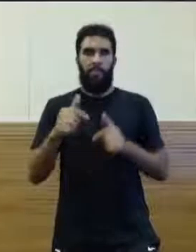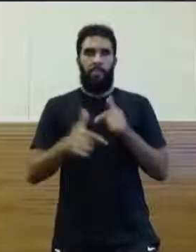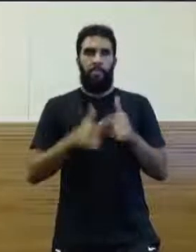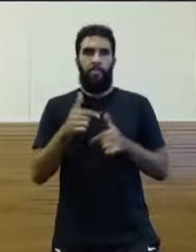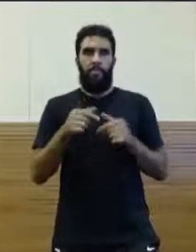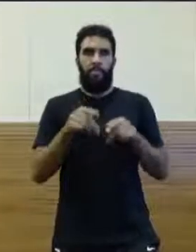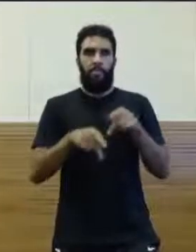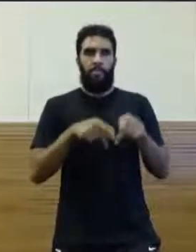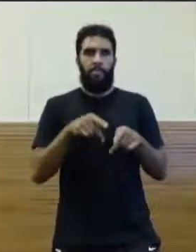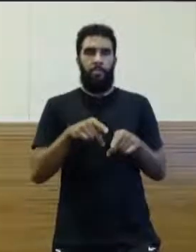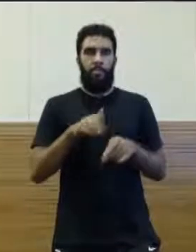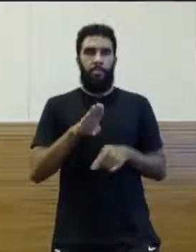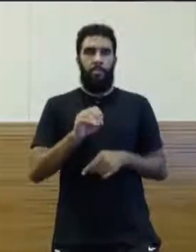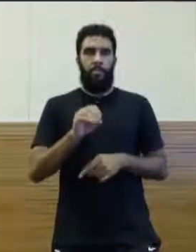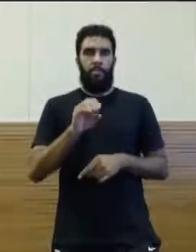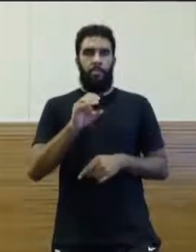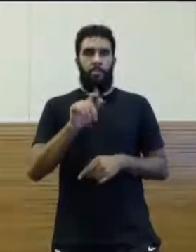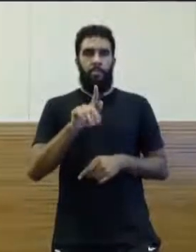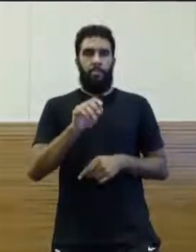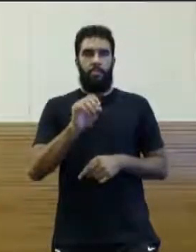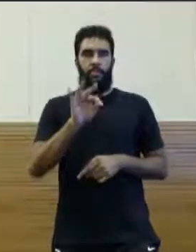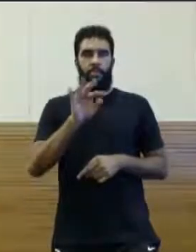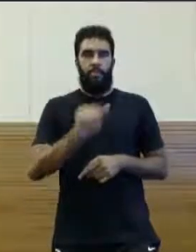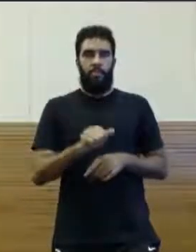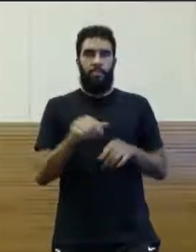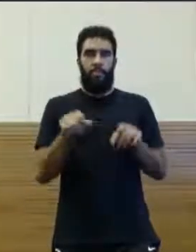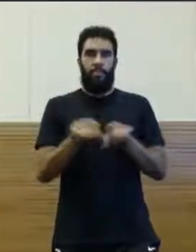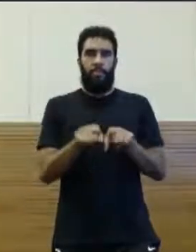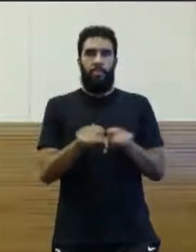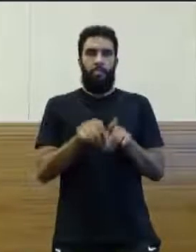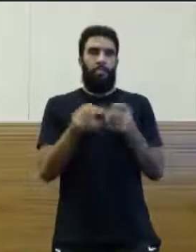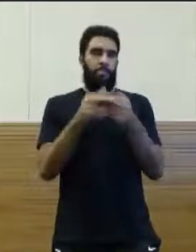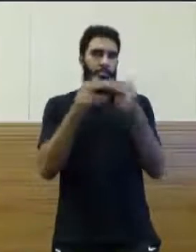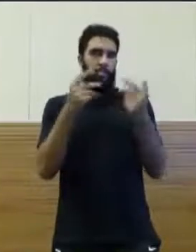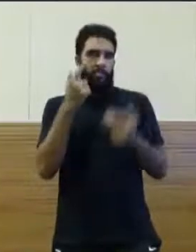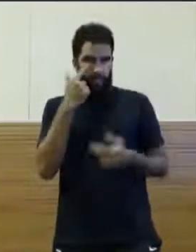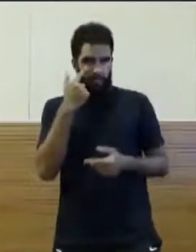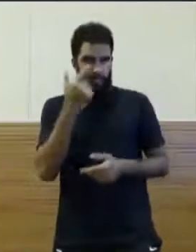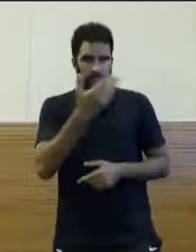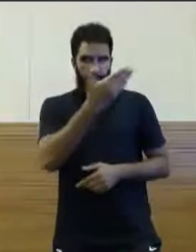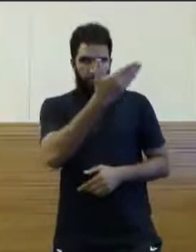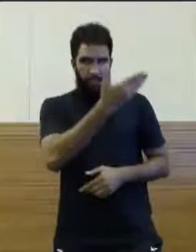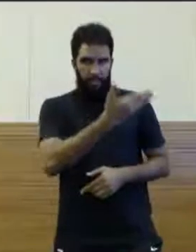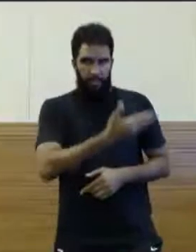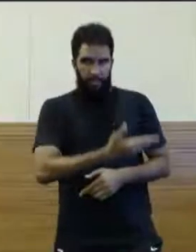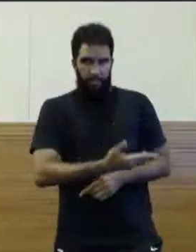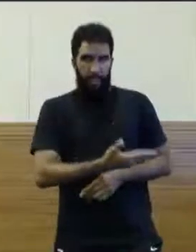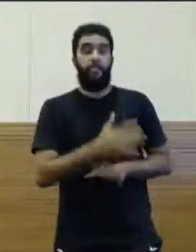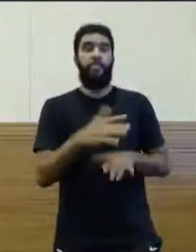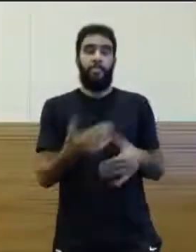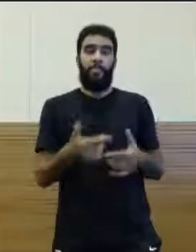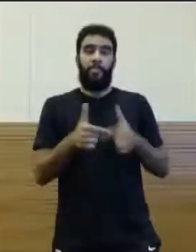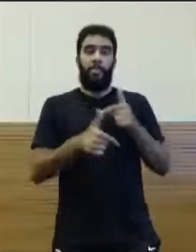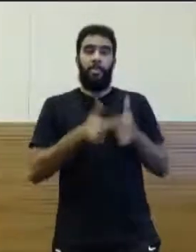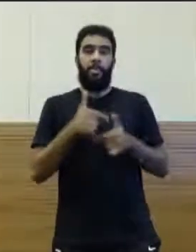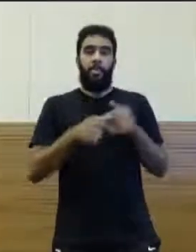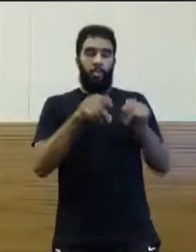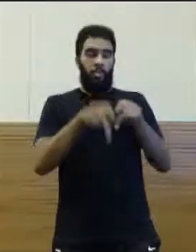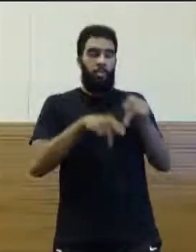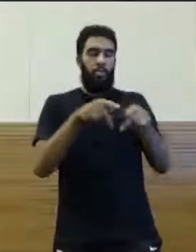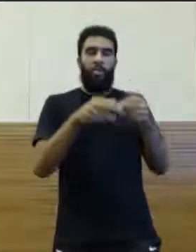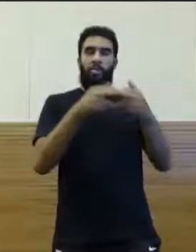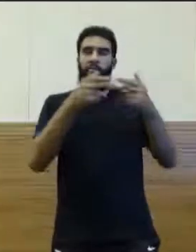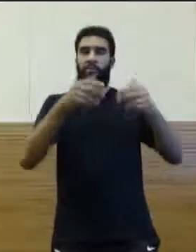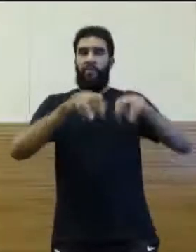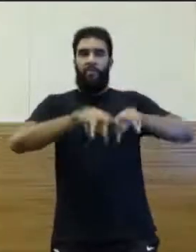those people who live in the land and the Pijao de Tolima indigenous group. There we worked